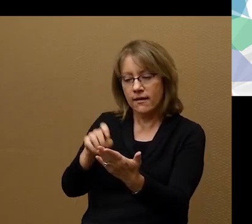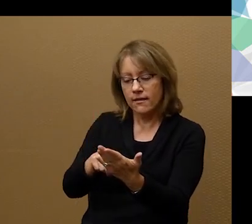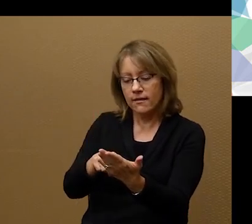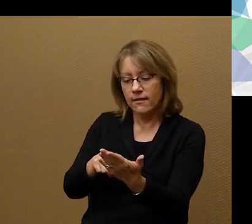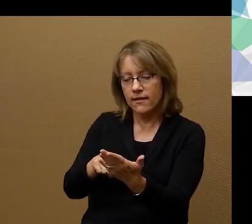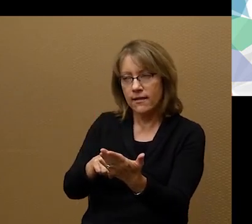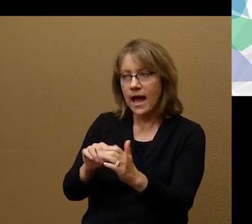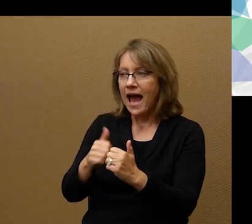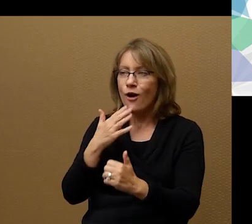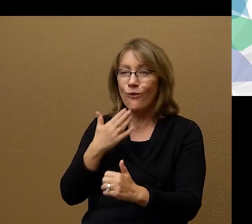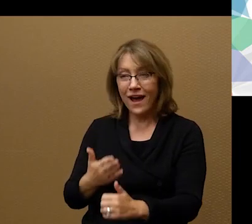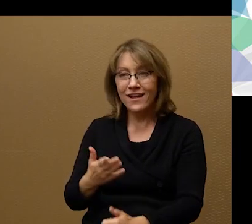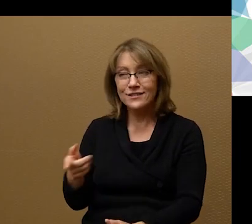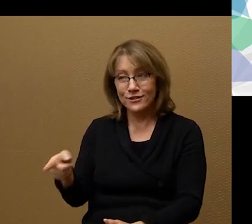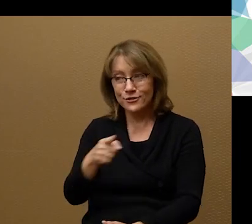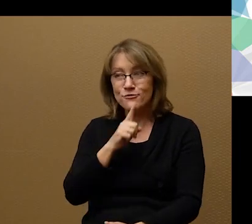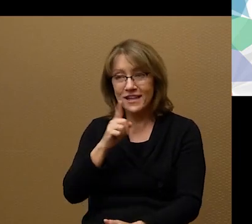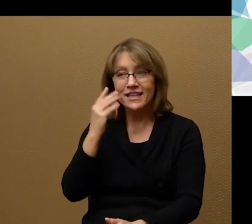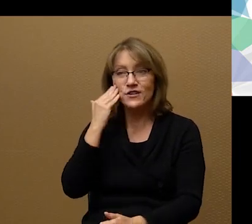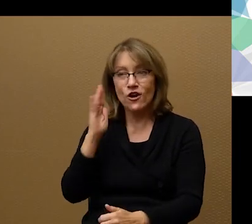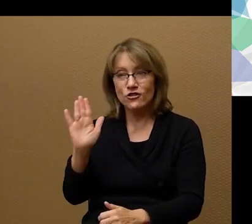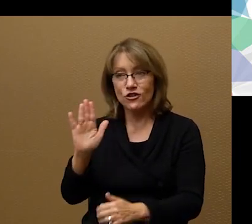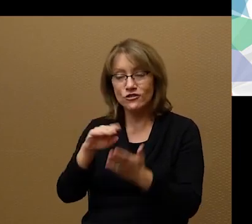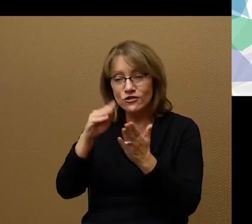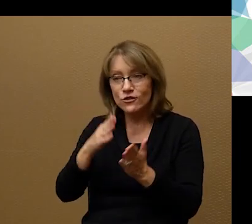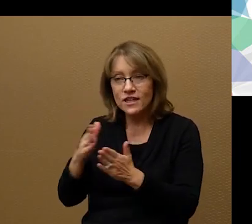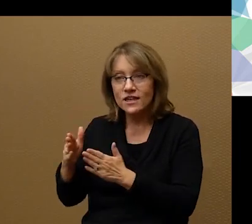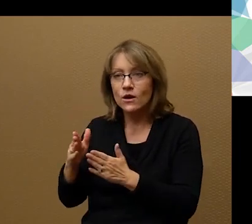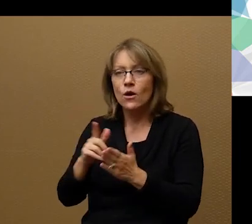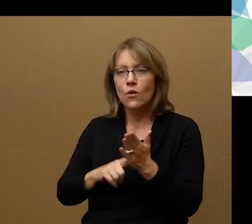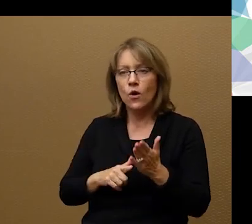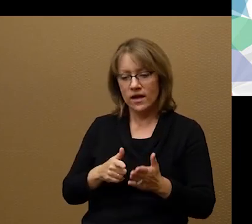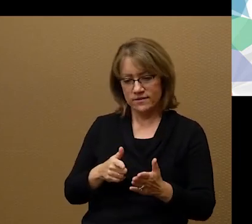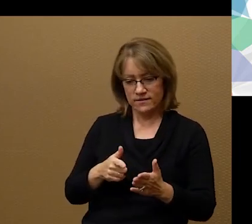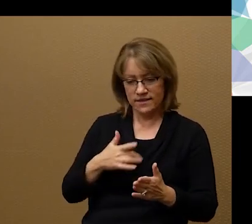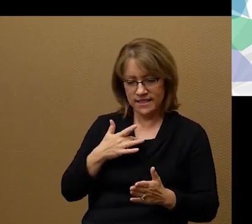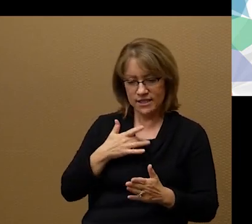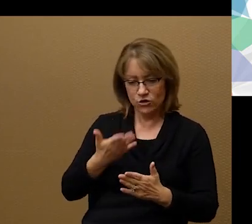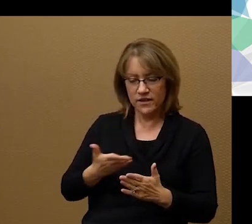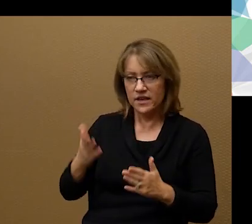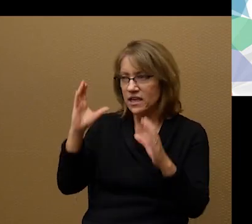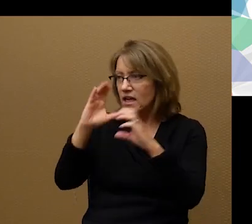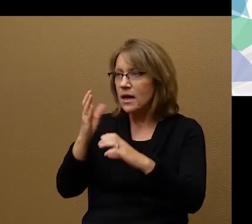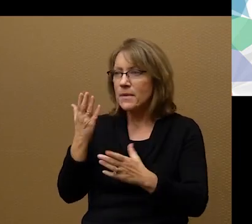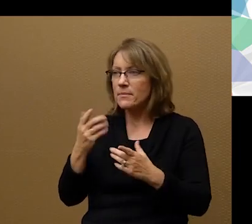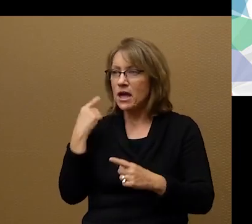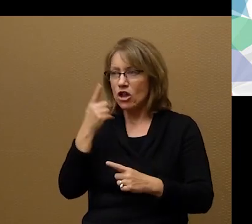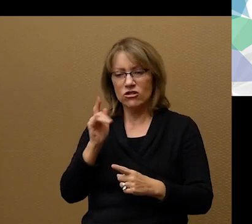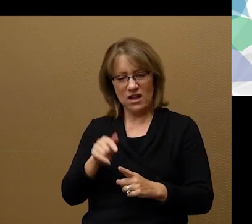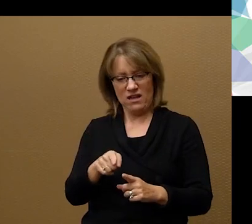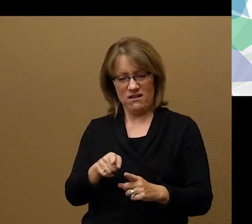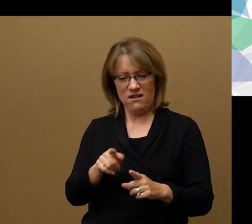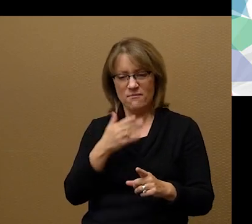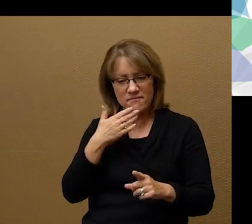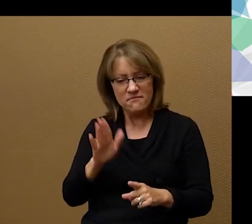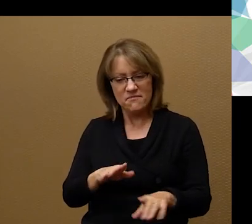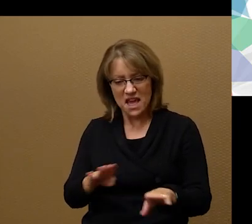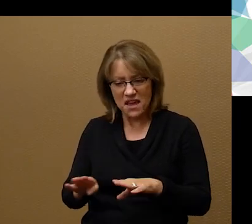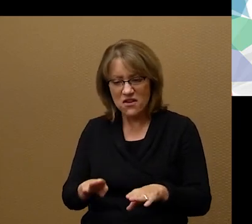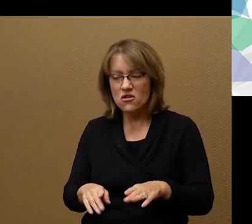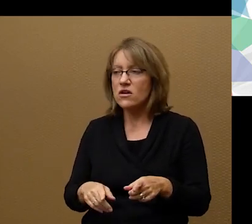know your students? What sensory things might they be seeking? It might look like a behavior. It might actually be something